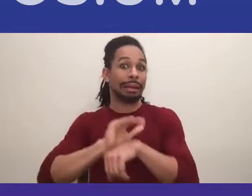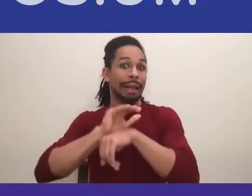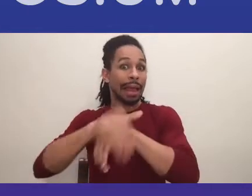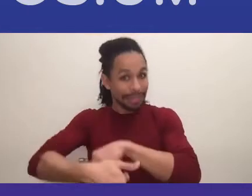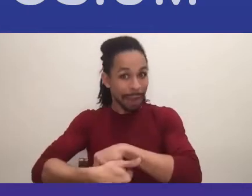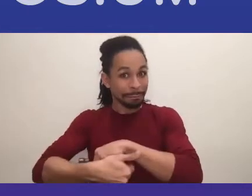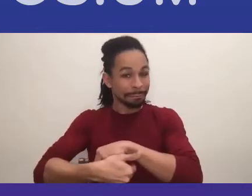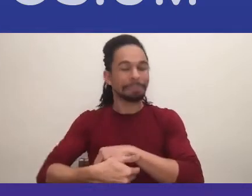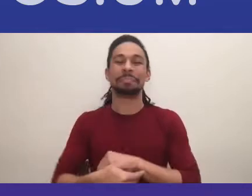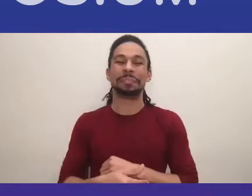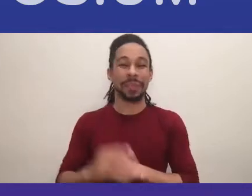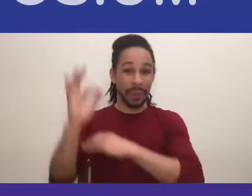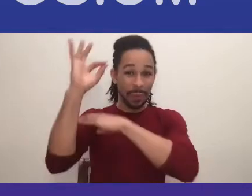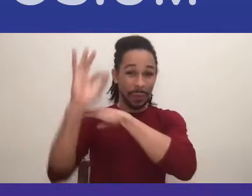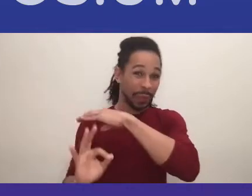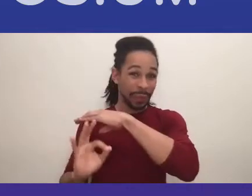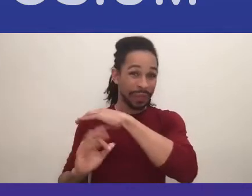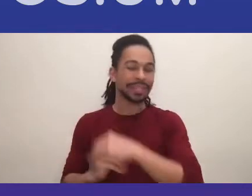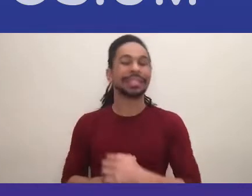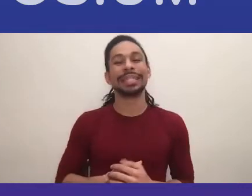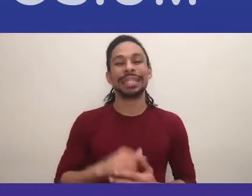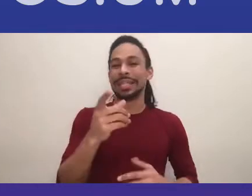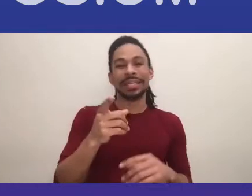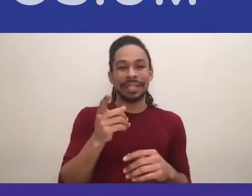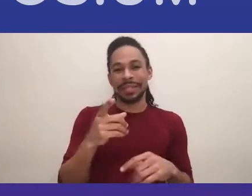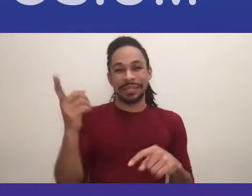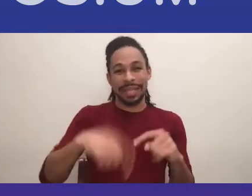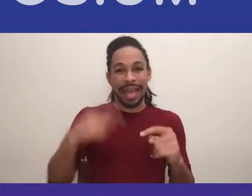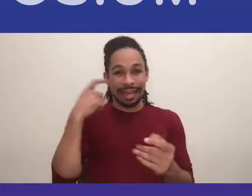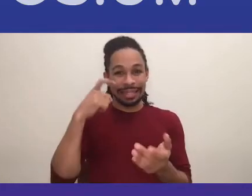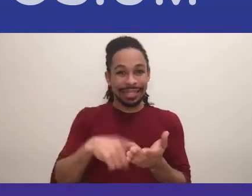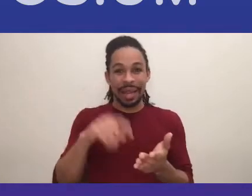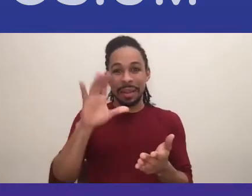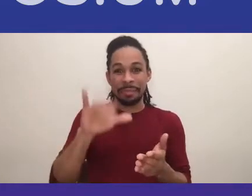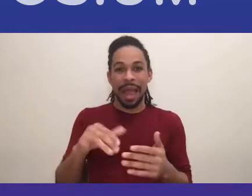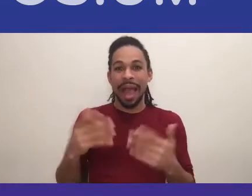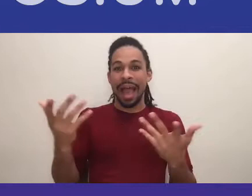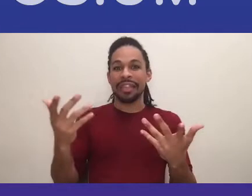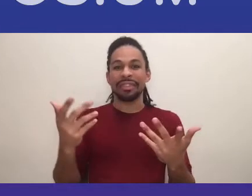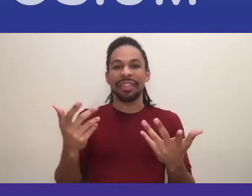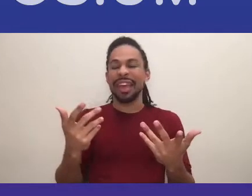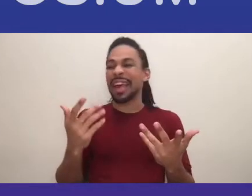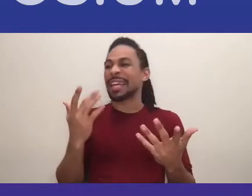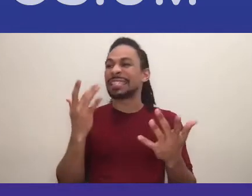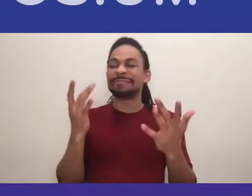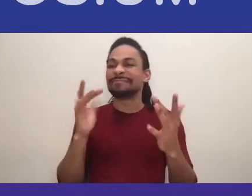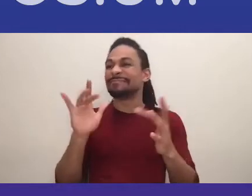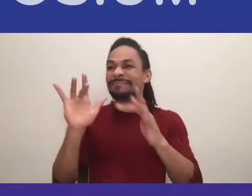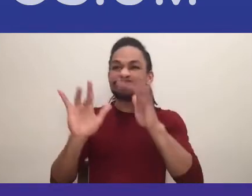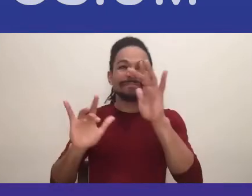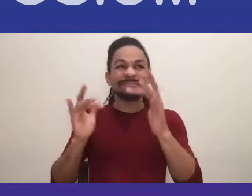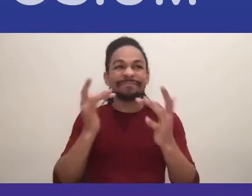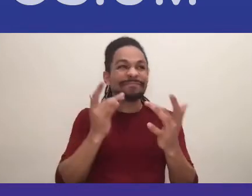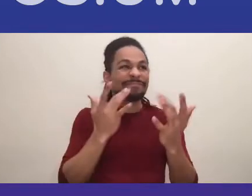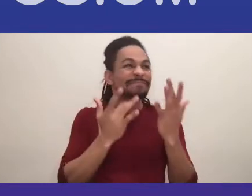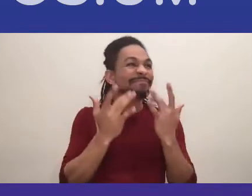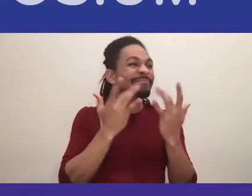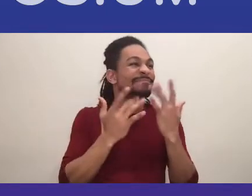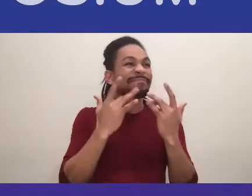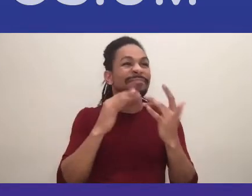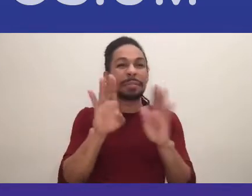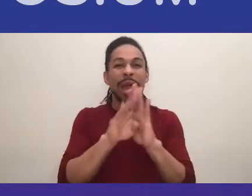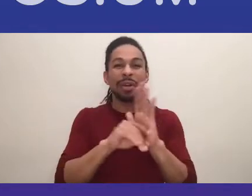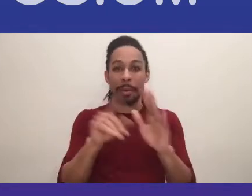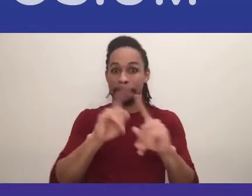And you can't tell by just the very sparse white-walled background, but there is a full moon